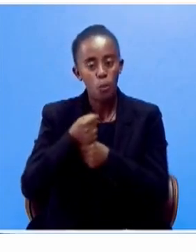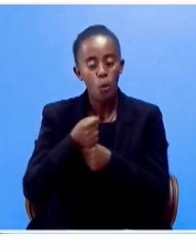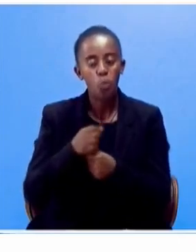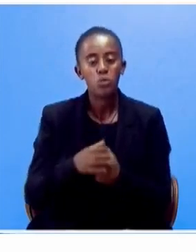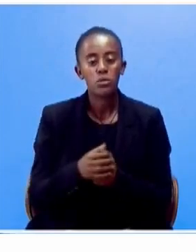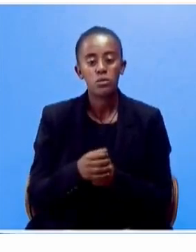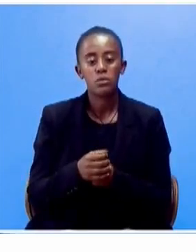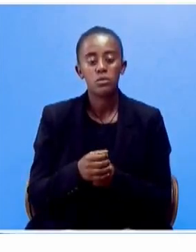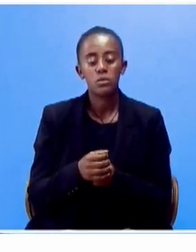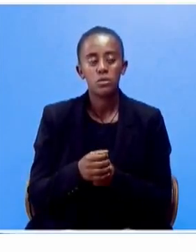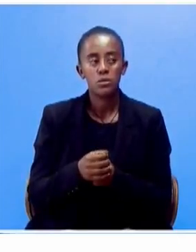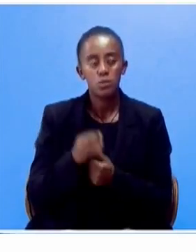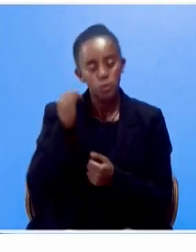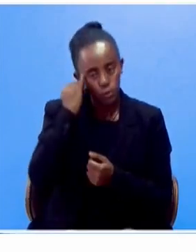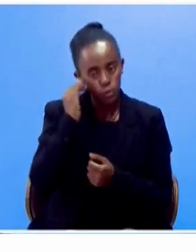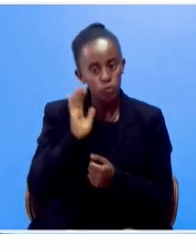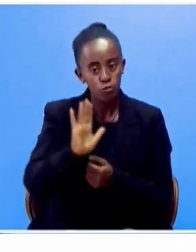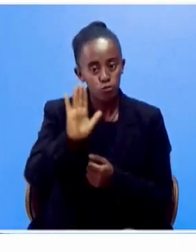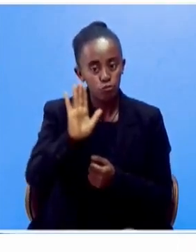your